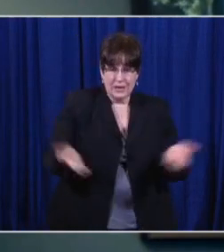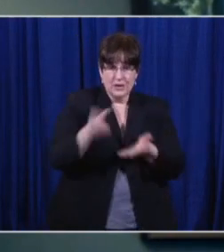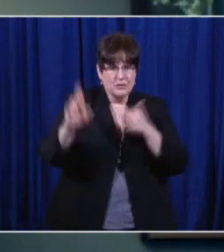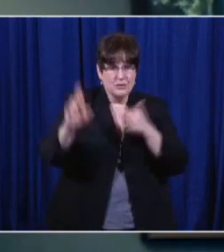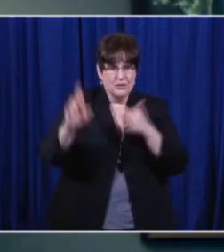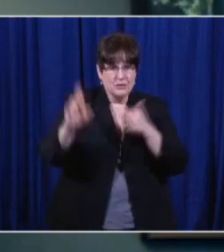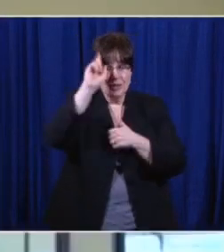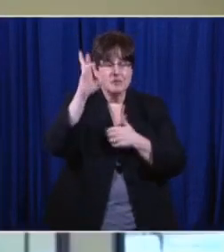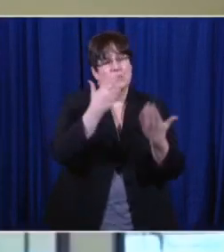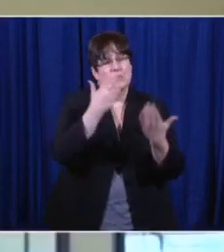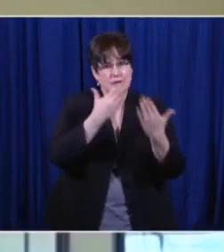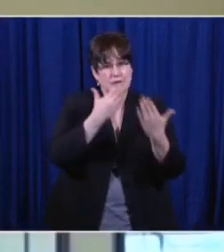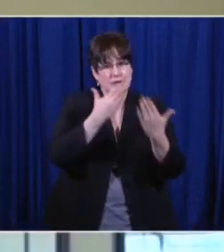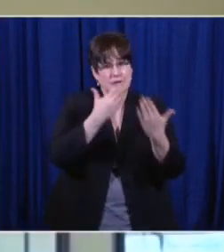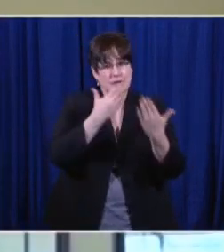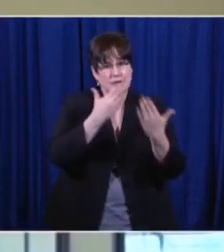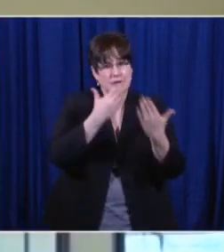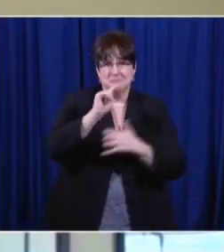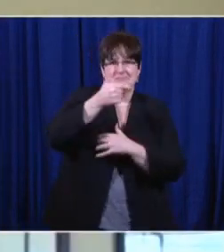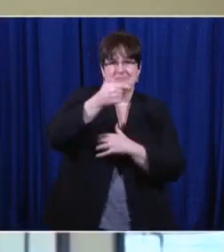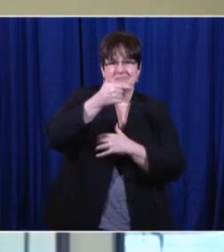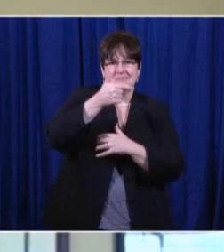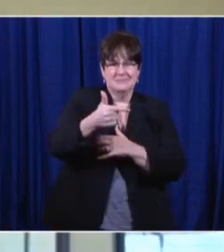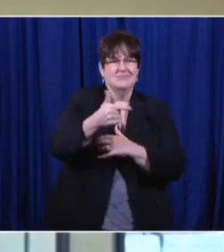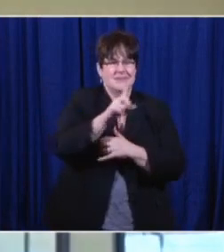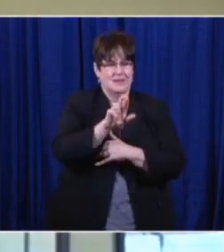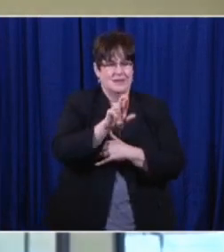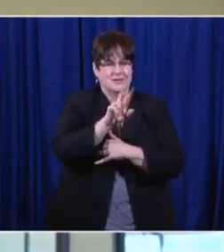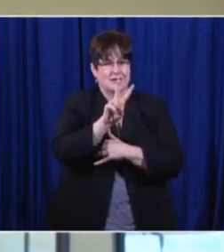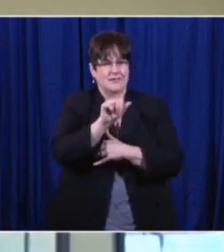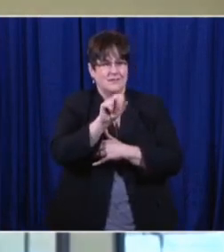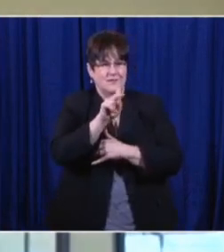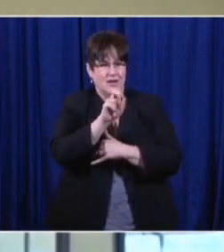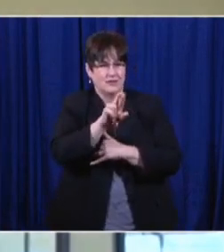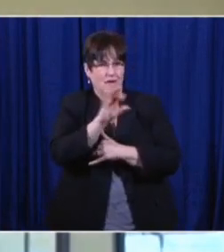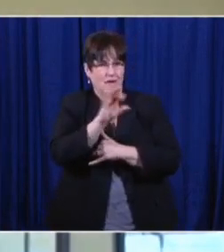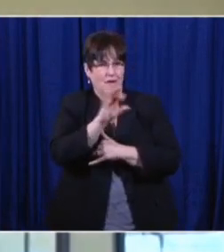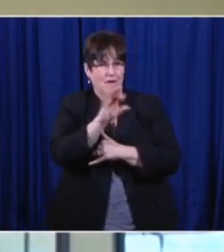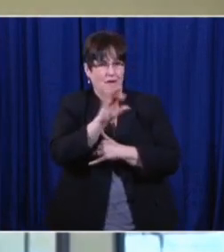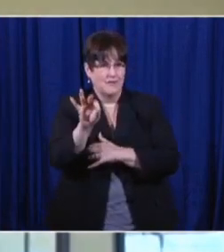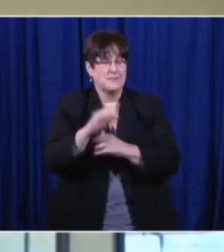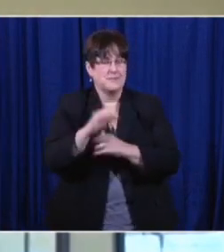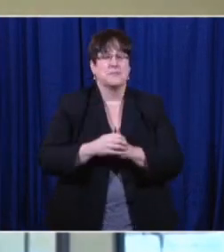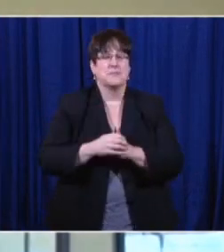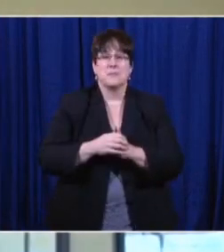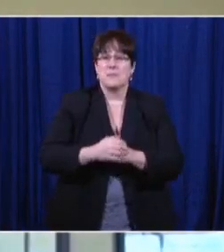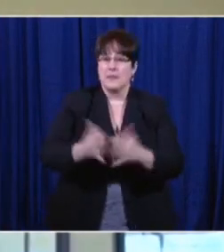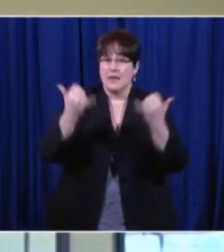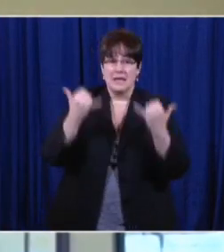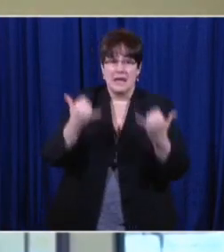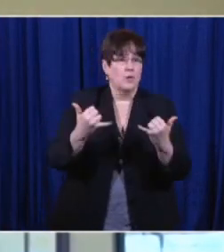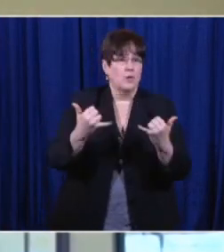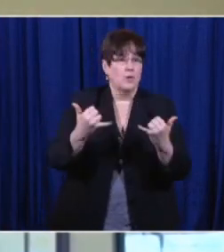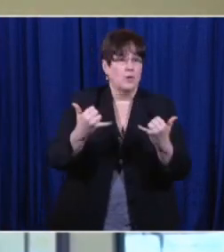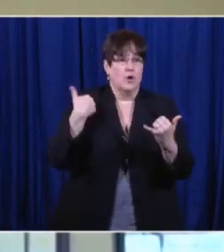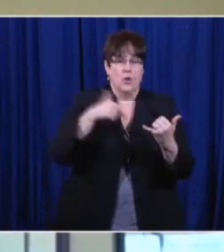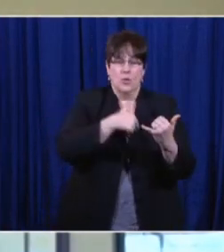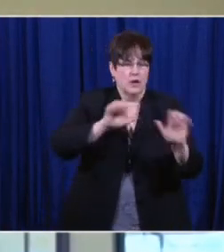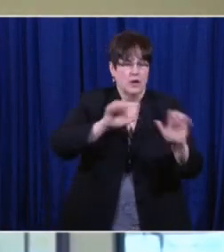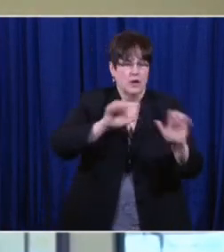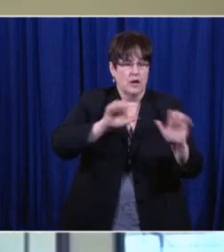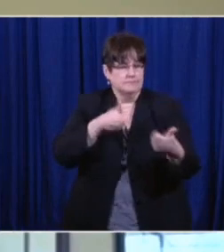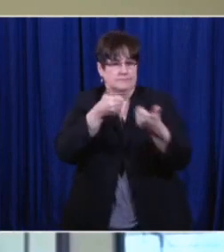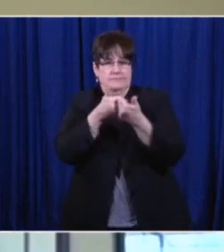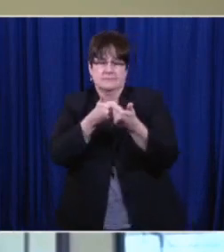Dr. Vanderhoff. Thank you so much, Rhonda. So let me sum it up. We're grappling with unprecedented